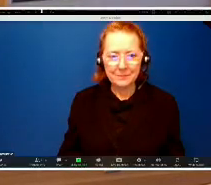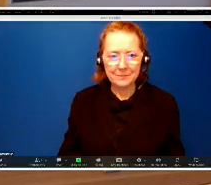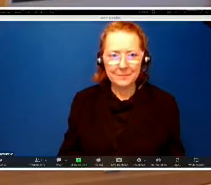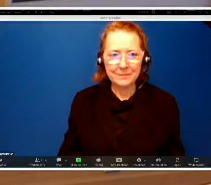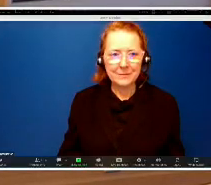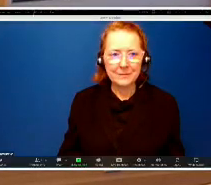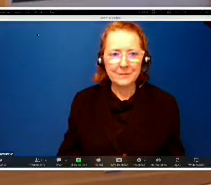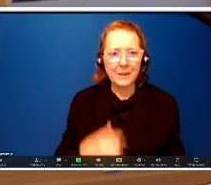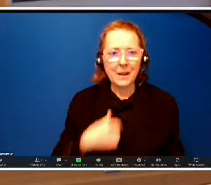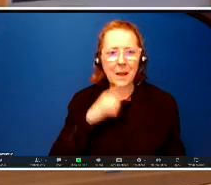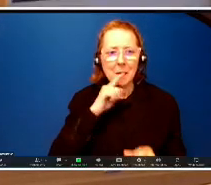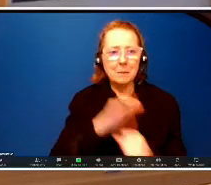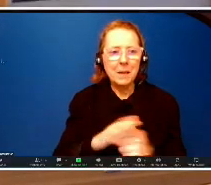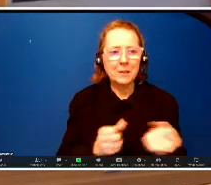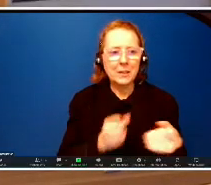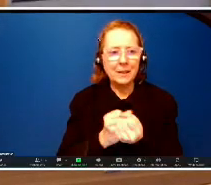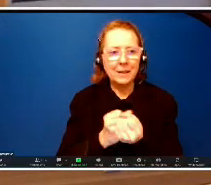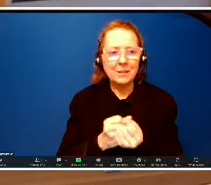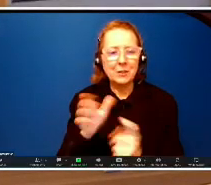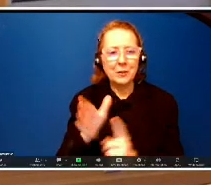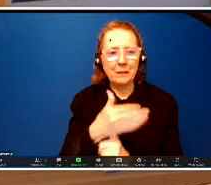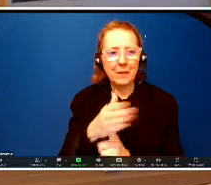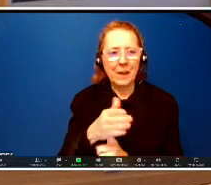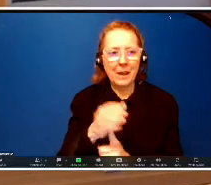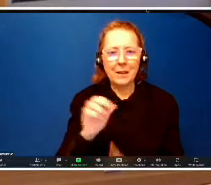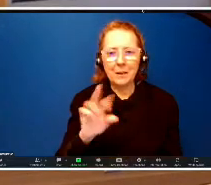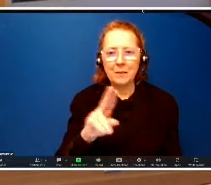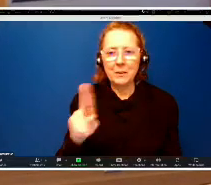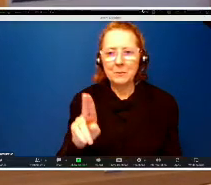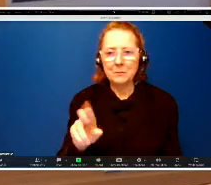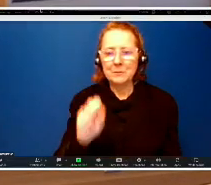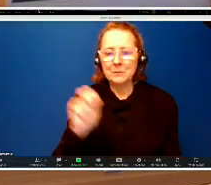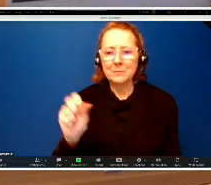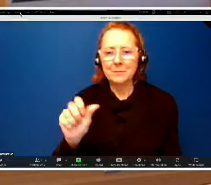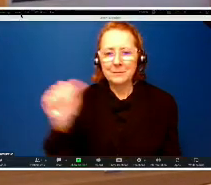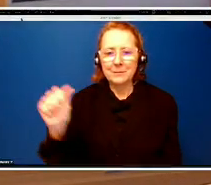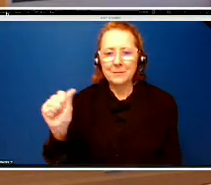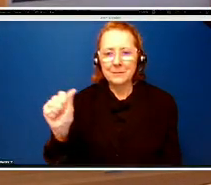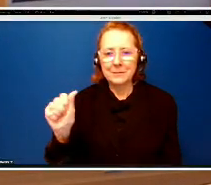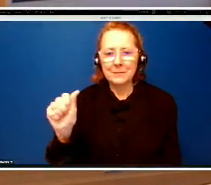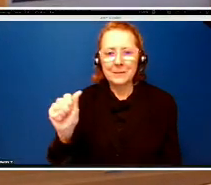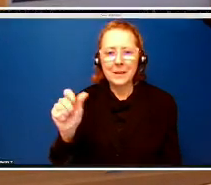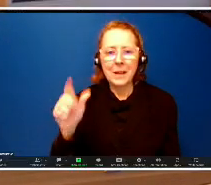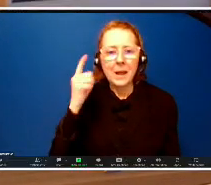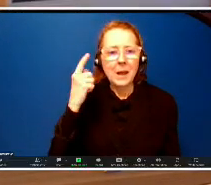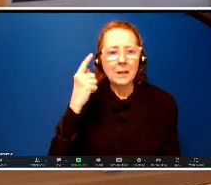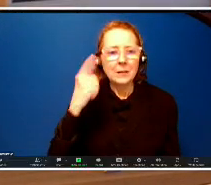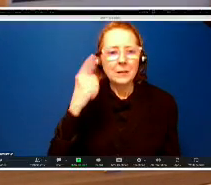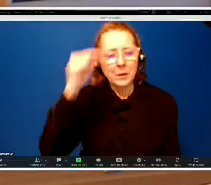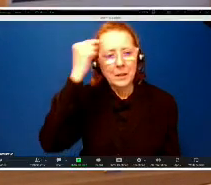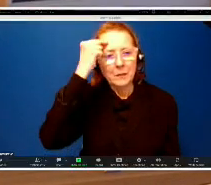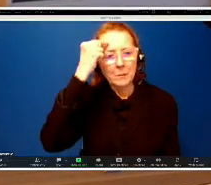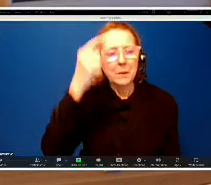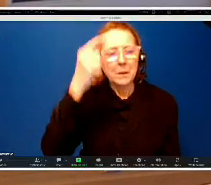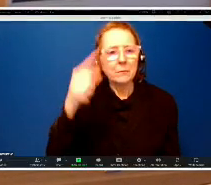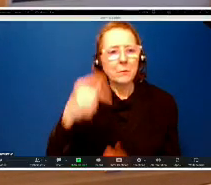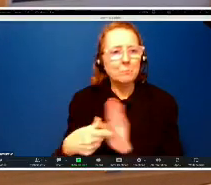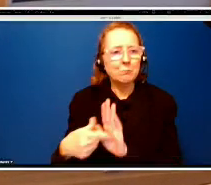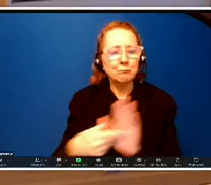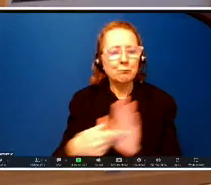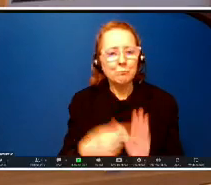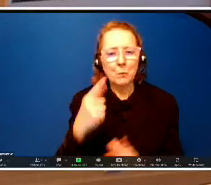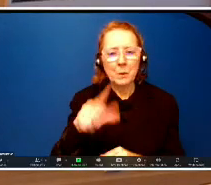I pledge allegiance to the flag of the United States of America and to the republic for which it stands, one